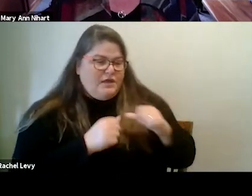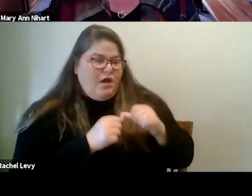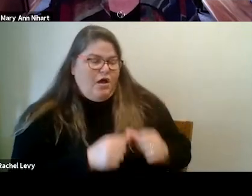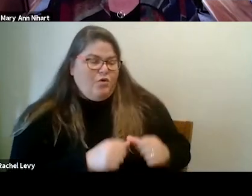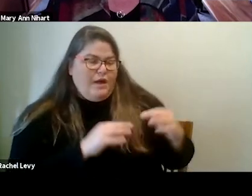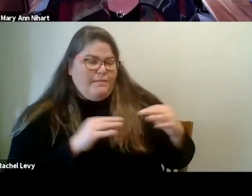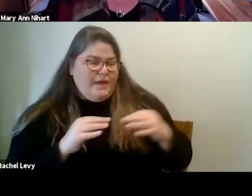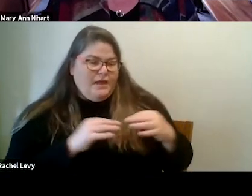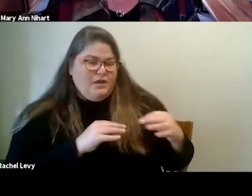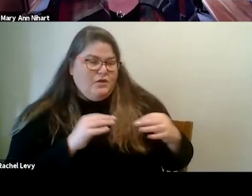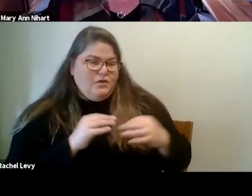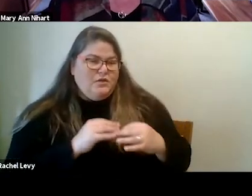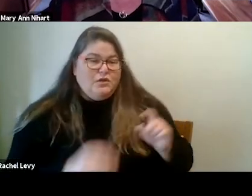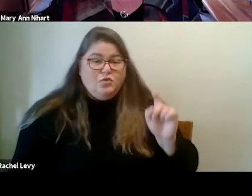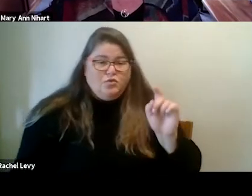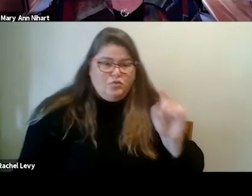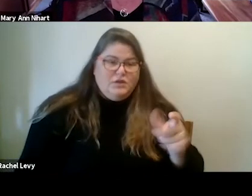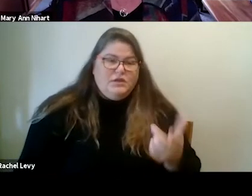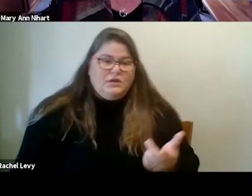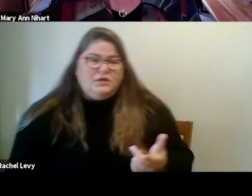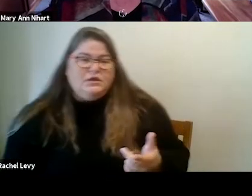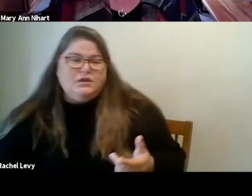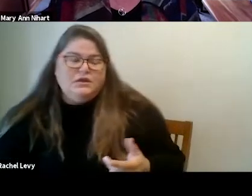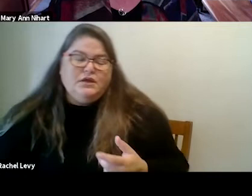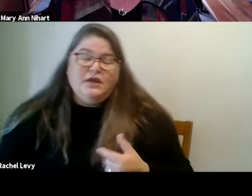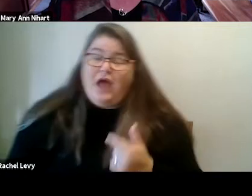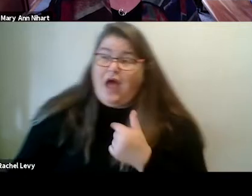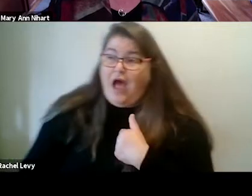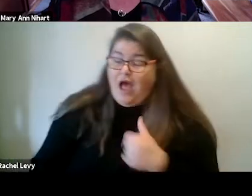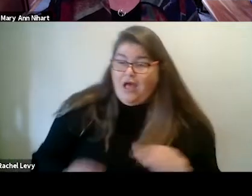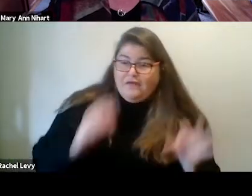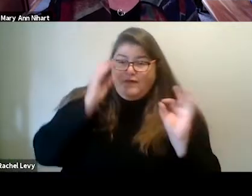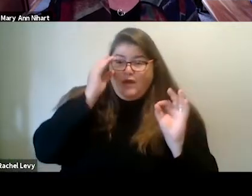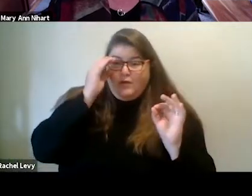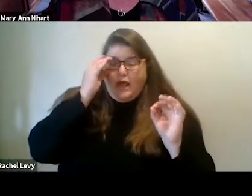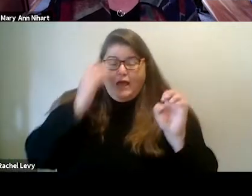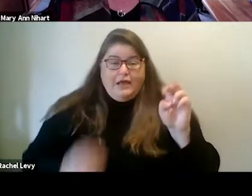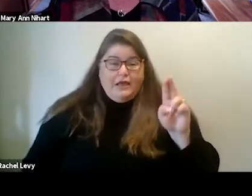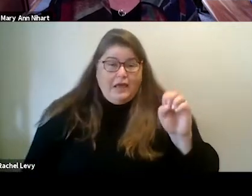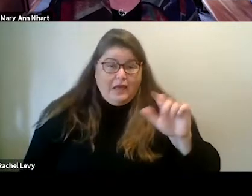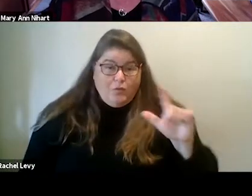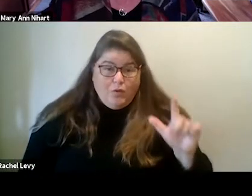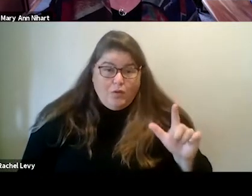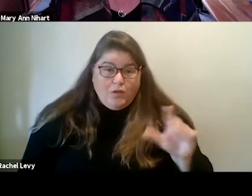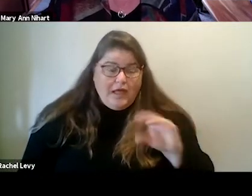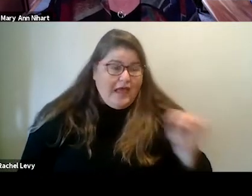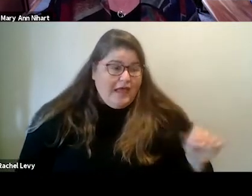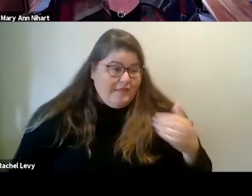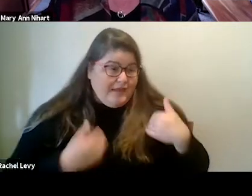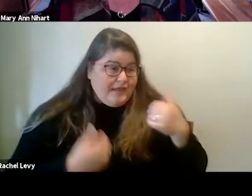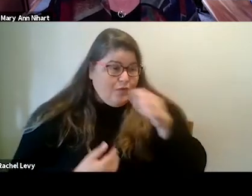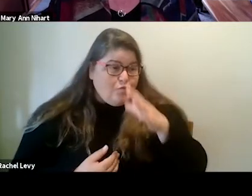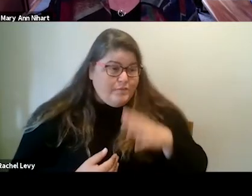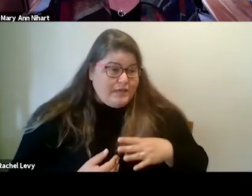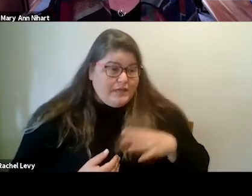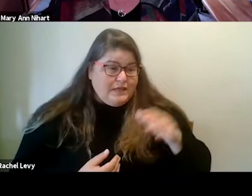these. Because as I discovered, Errol and Urana were very